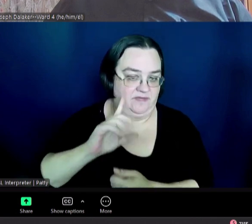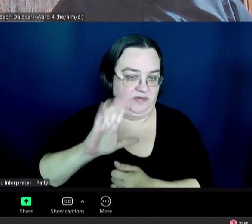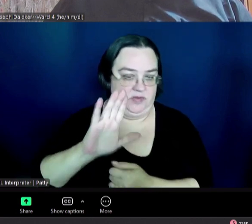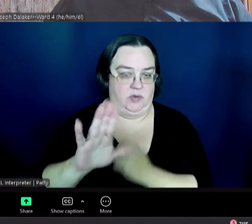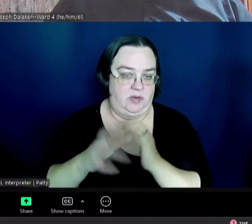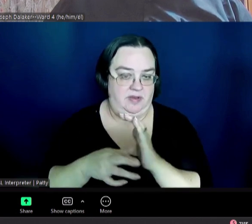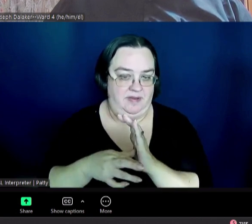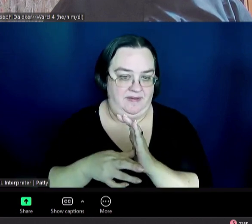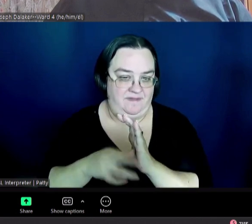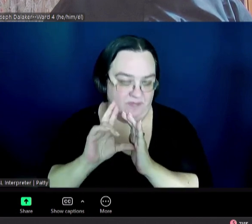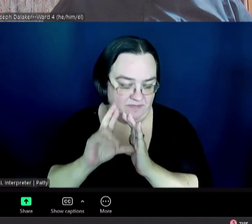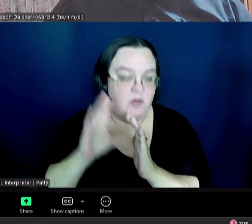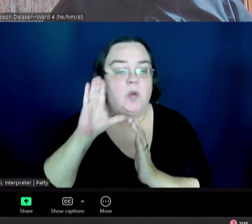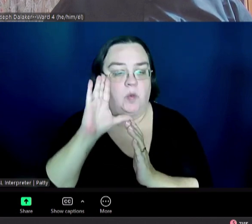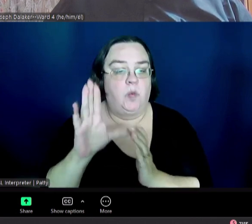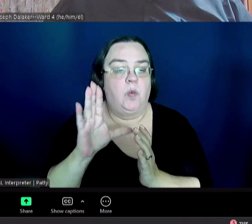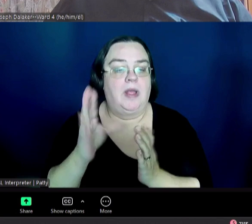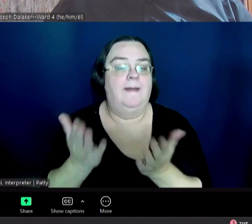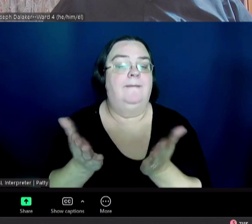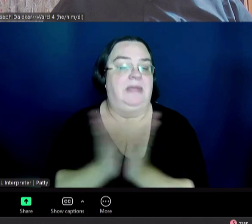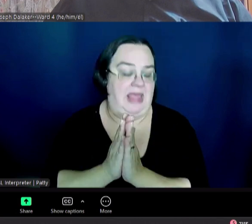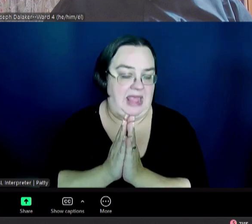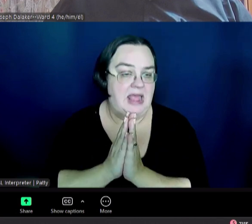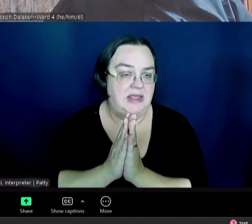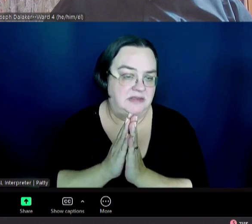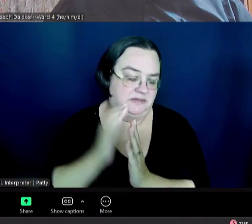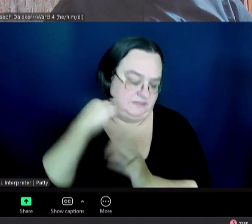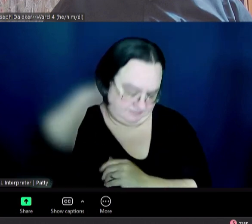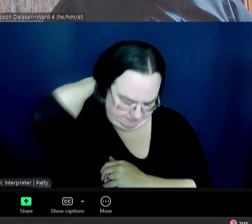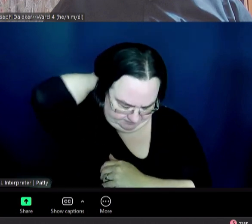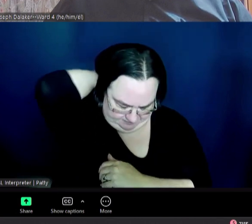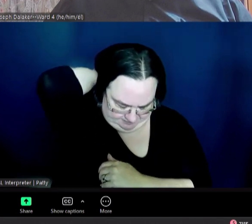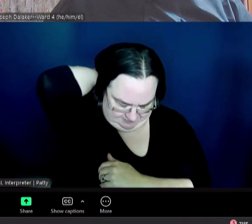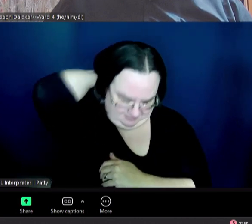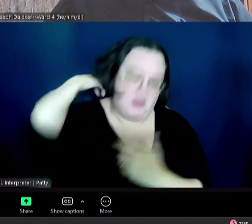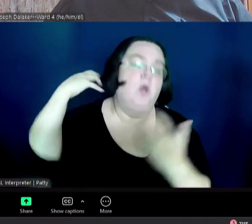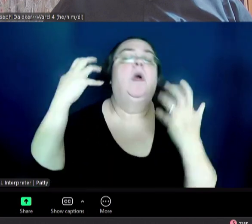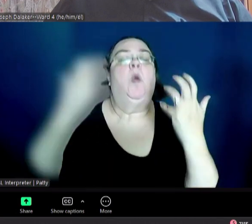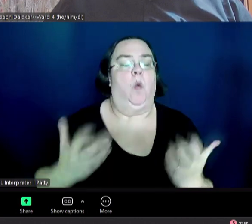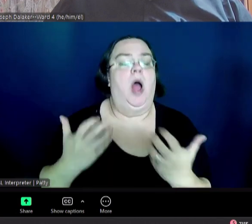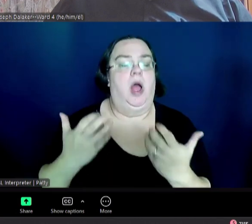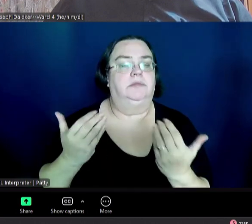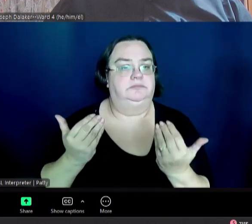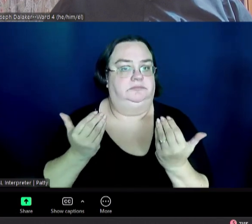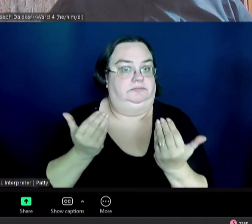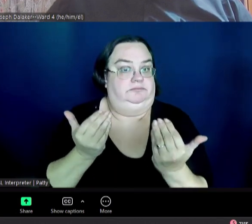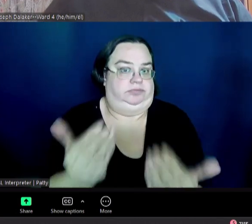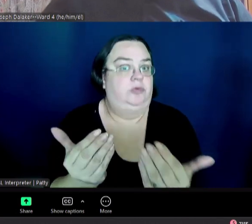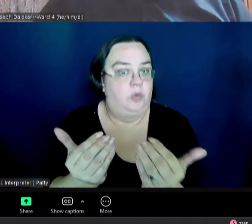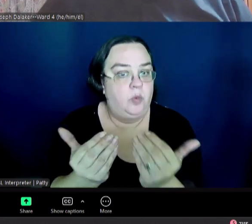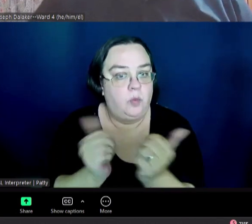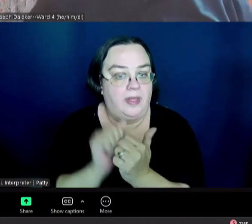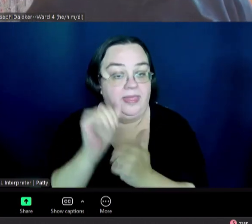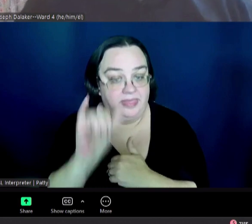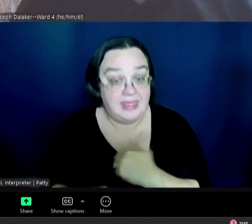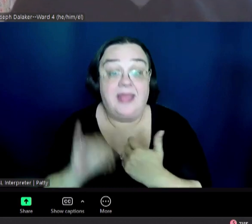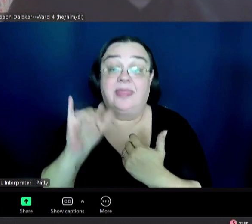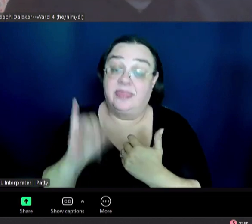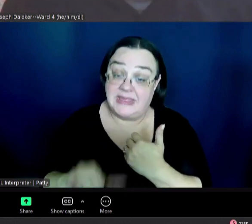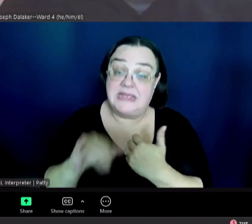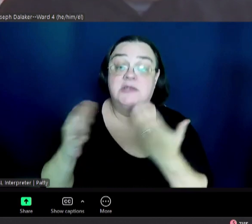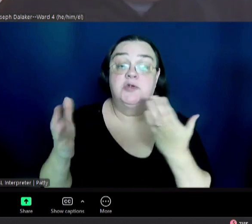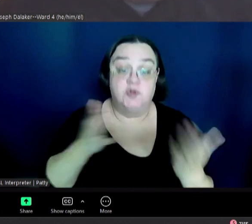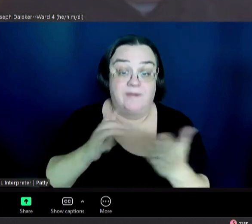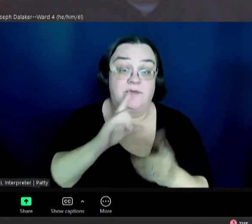going to be asking, you want to go ahead and move forward with this? These are professional